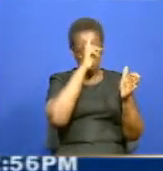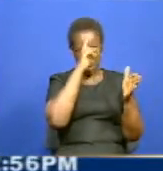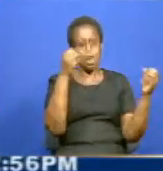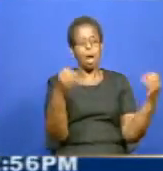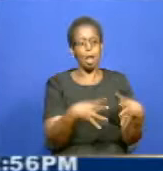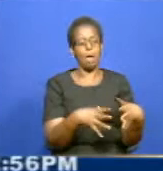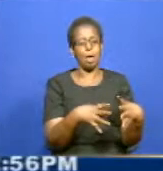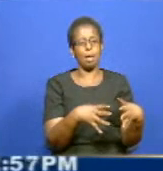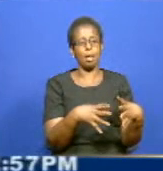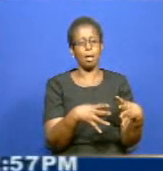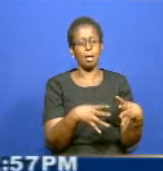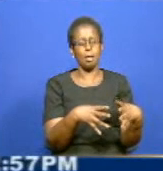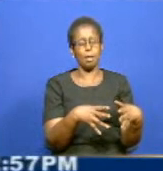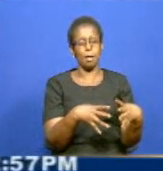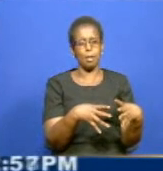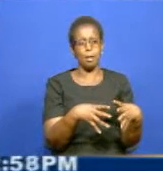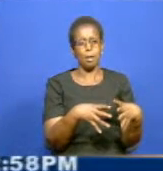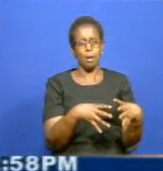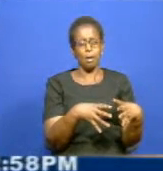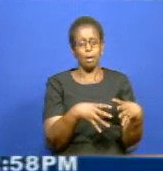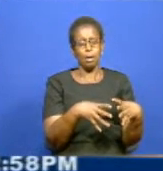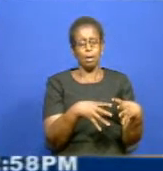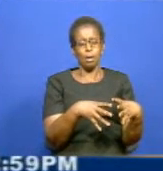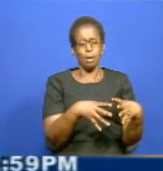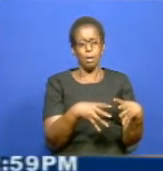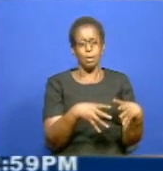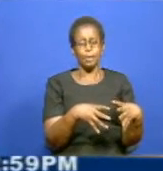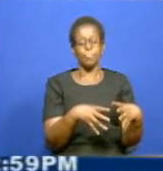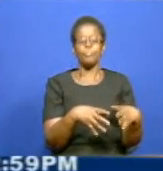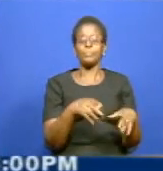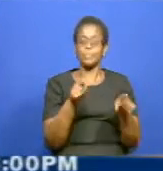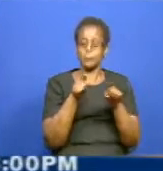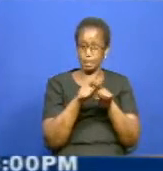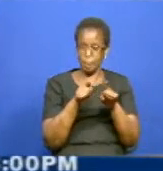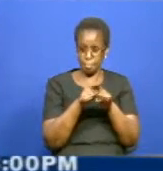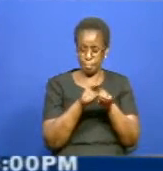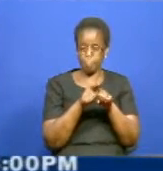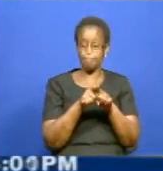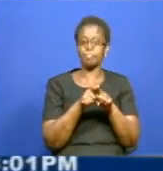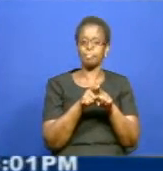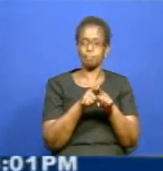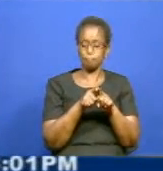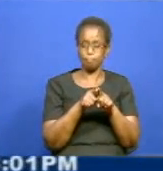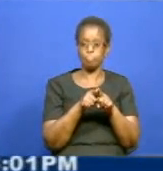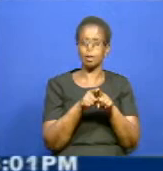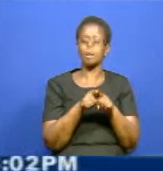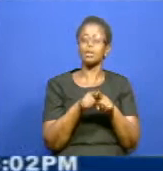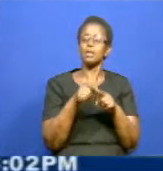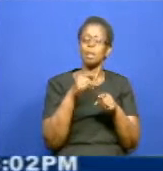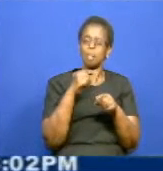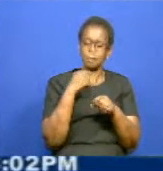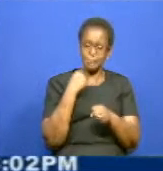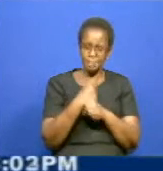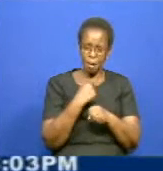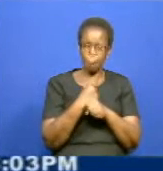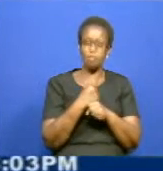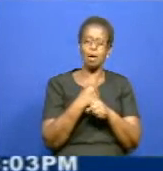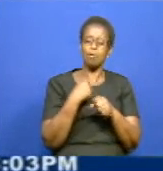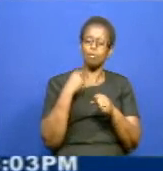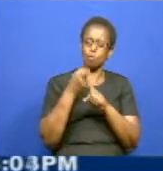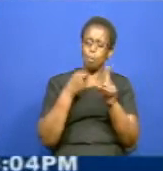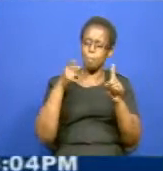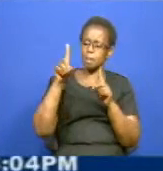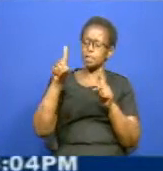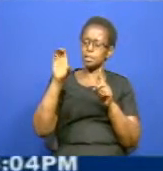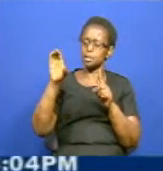or providing police services to them, and even up to officers from the DCI unit, Mr. Speaker, who